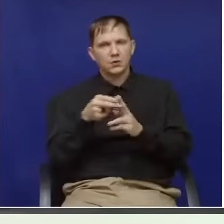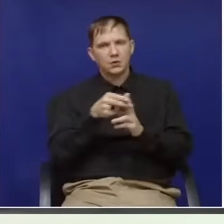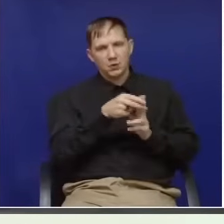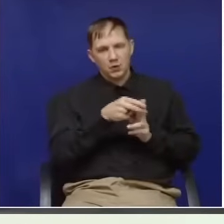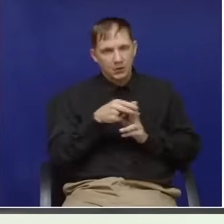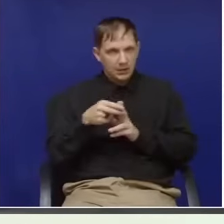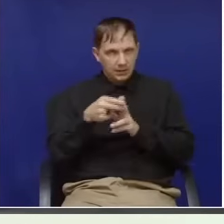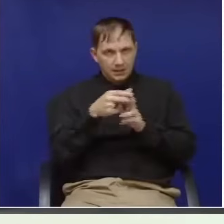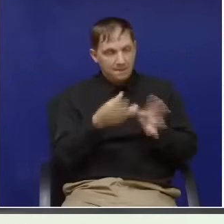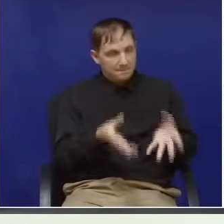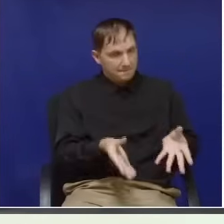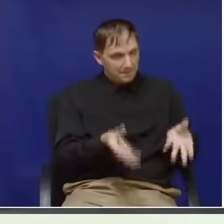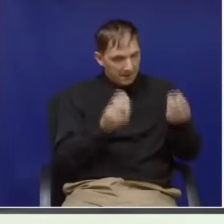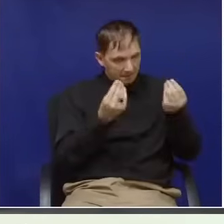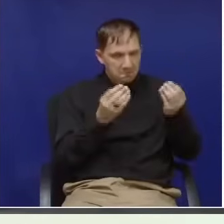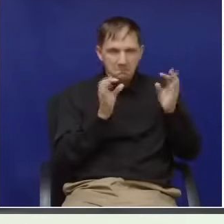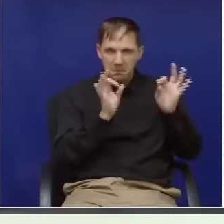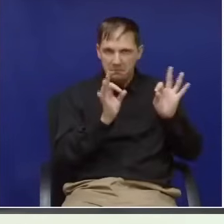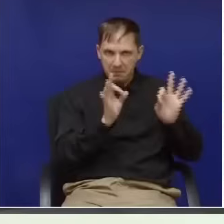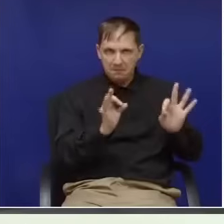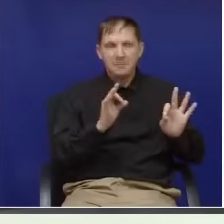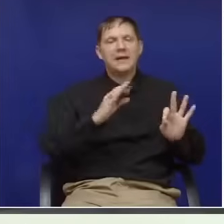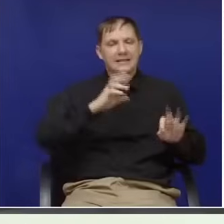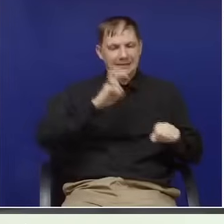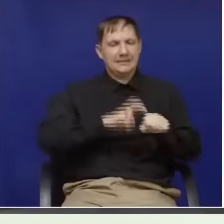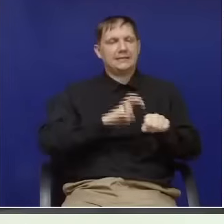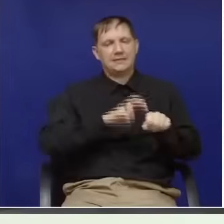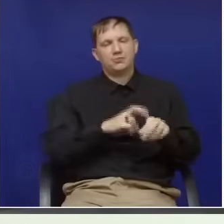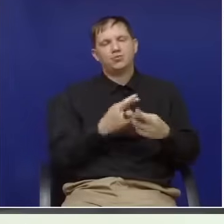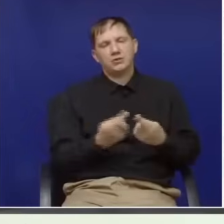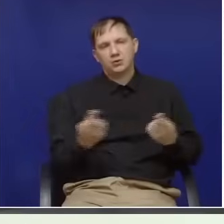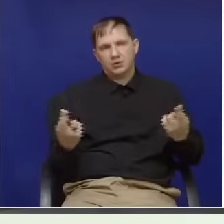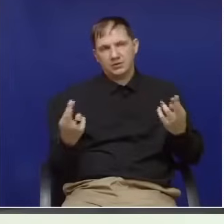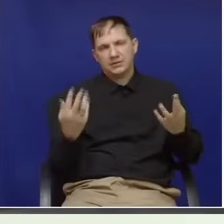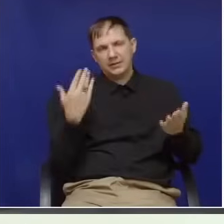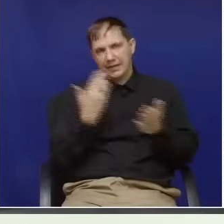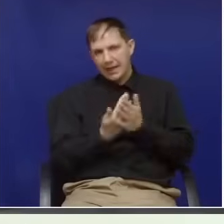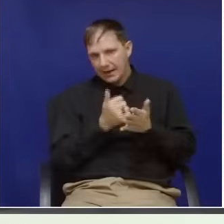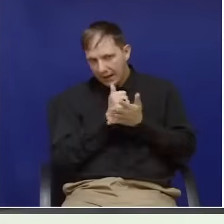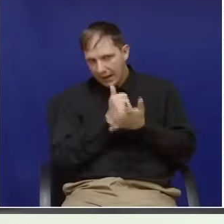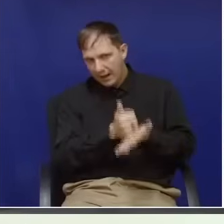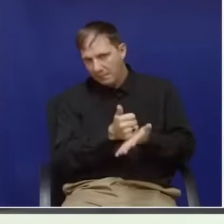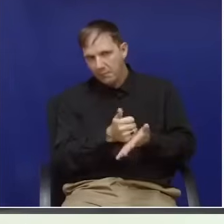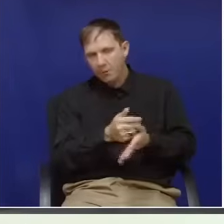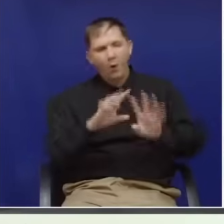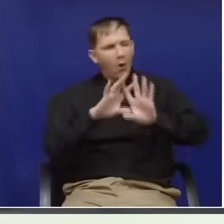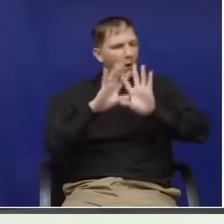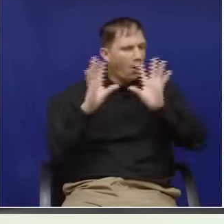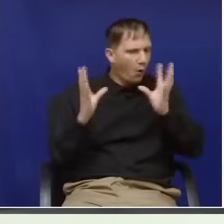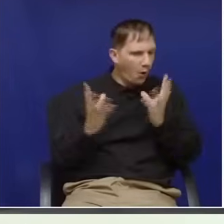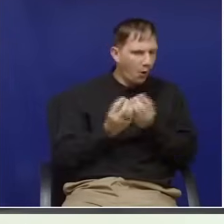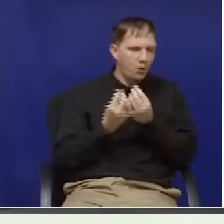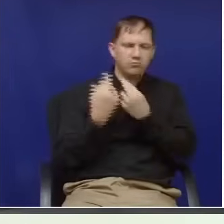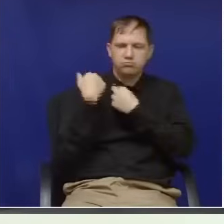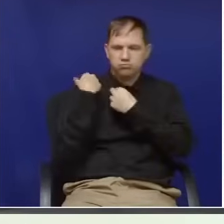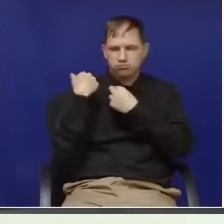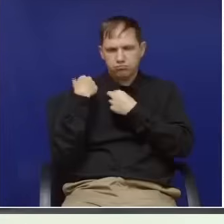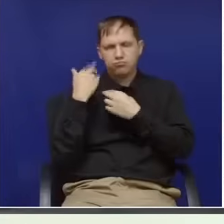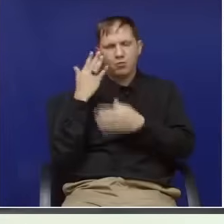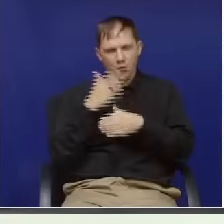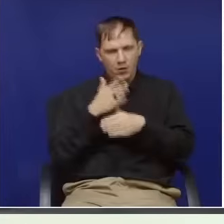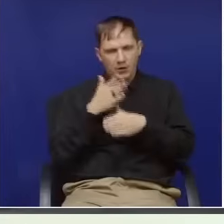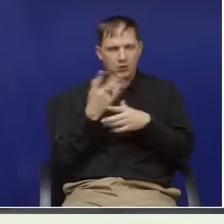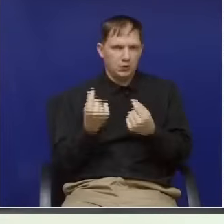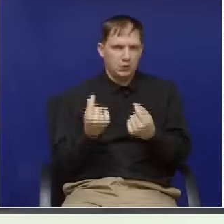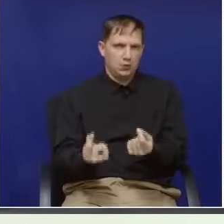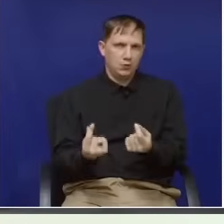the necessary and appropriate resources that will enable them to carry out their responsibilities.